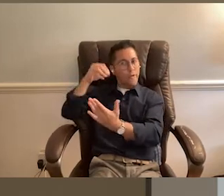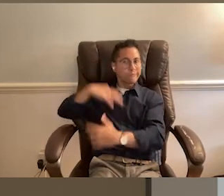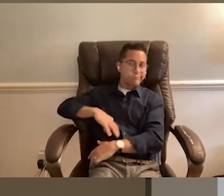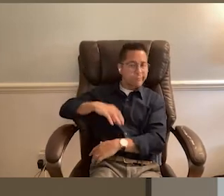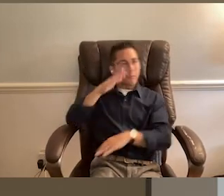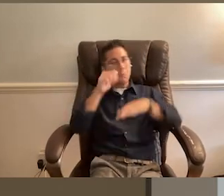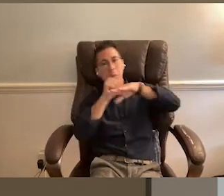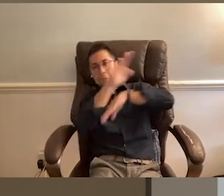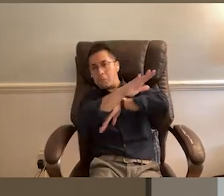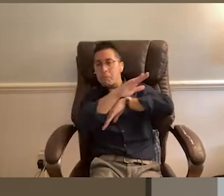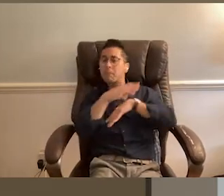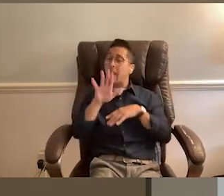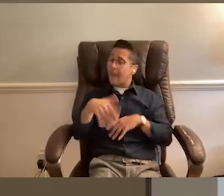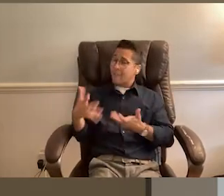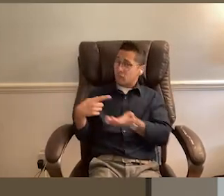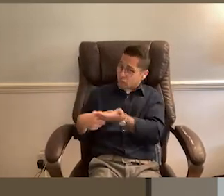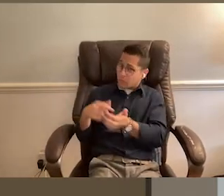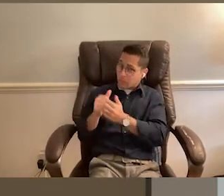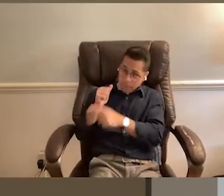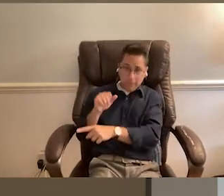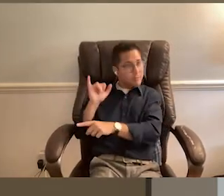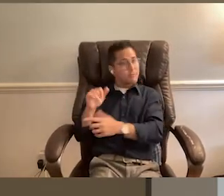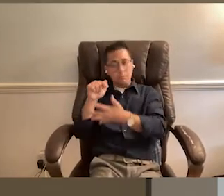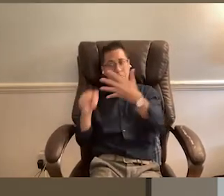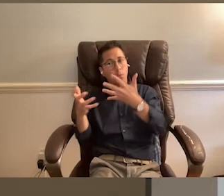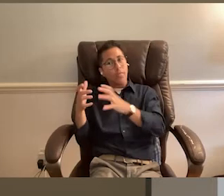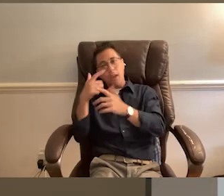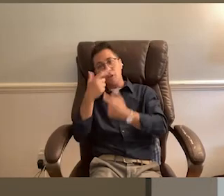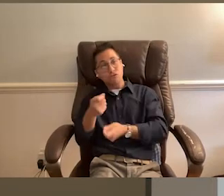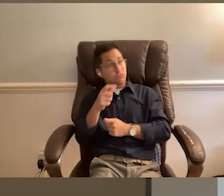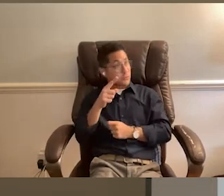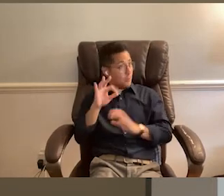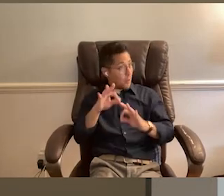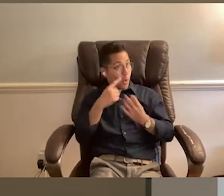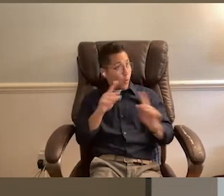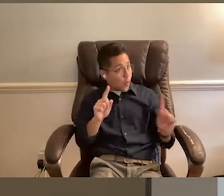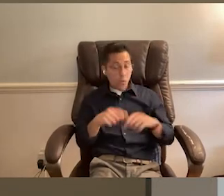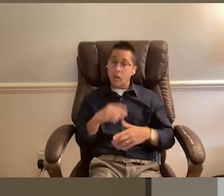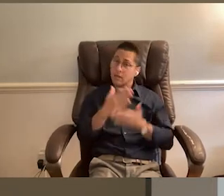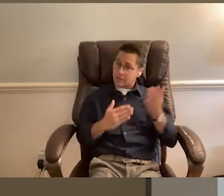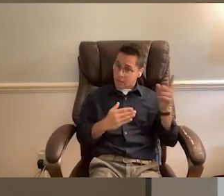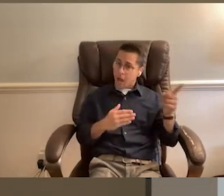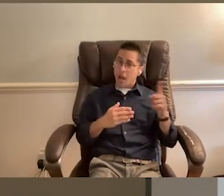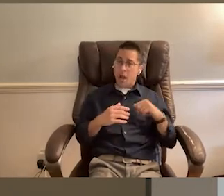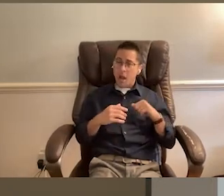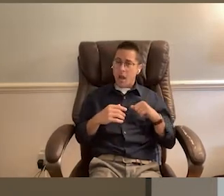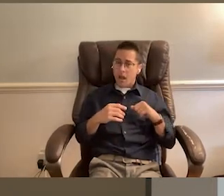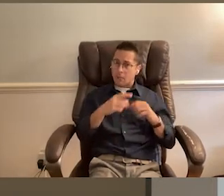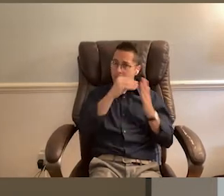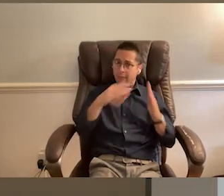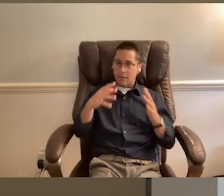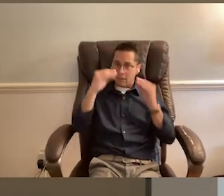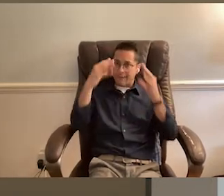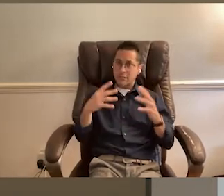that point, I'll notify the professor and say, hey, thanks so much for saying yes, the student is actually in your class now, and this is their name. Closer to the beginning of the